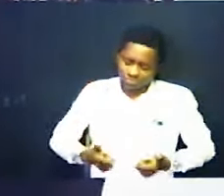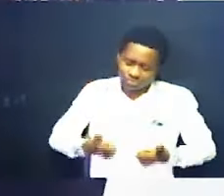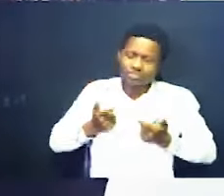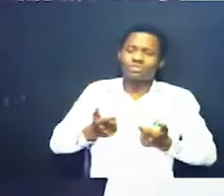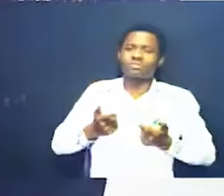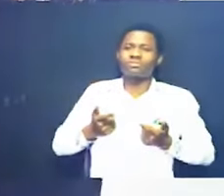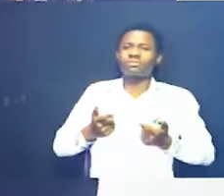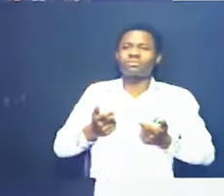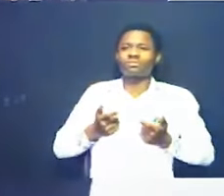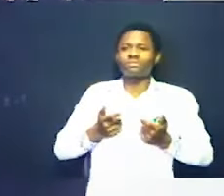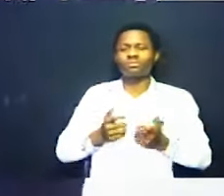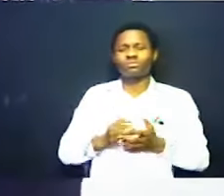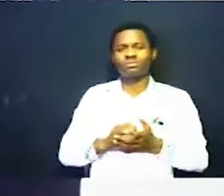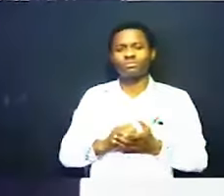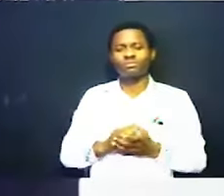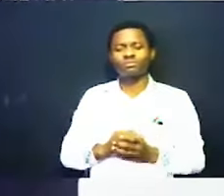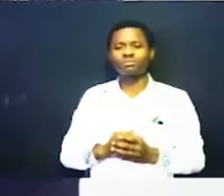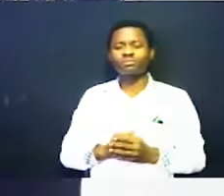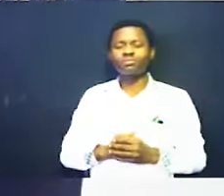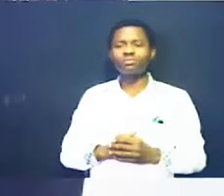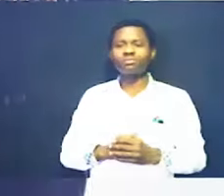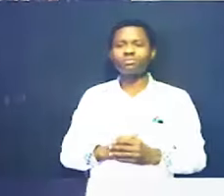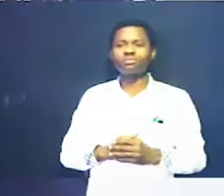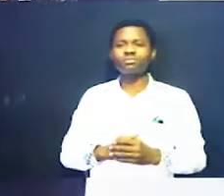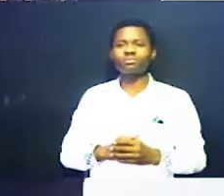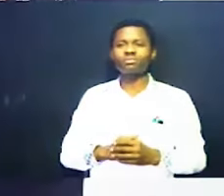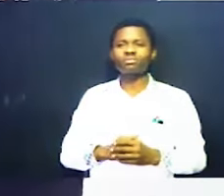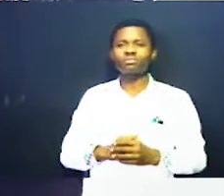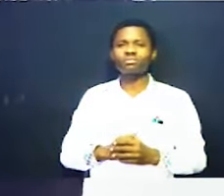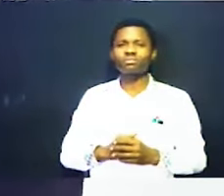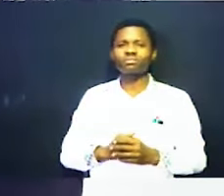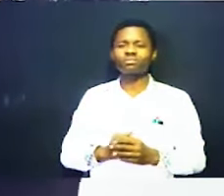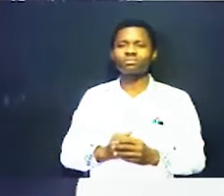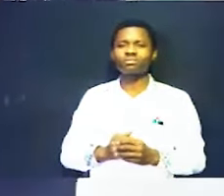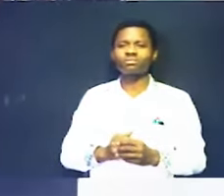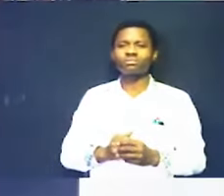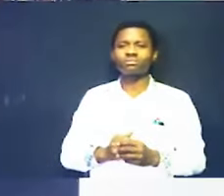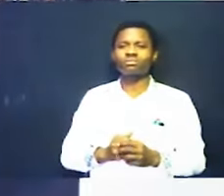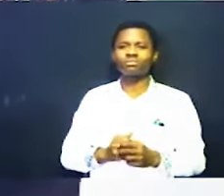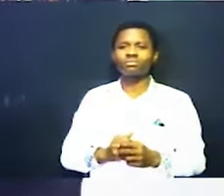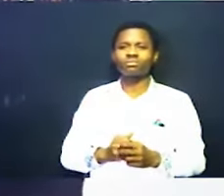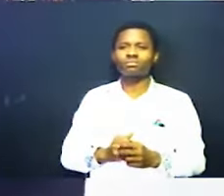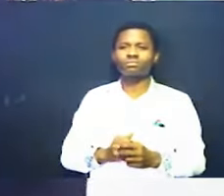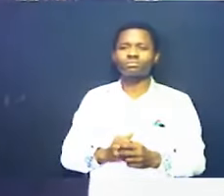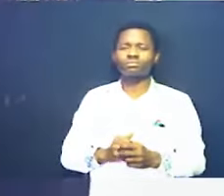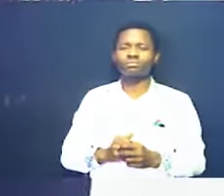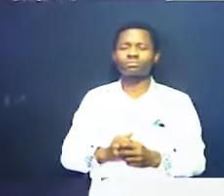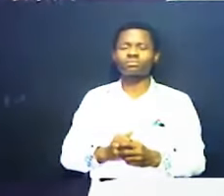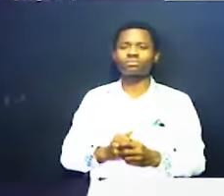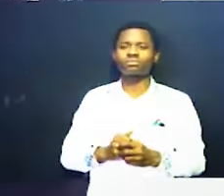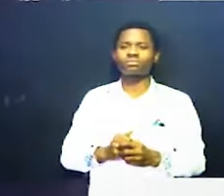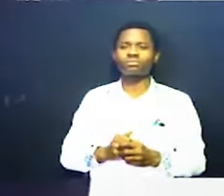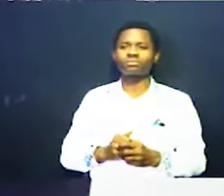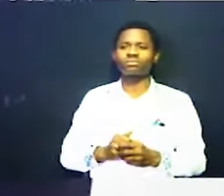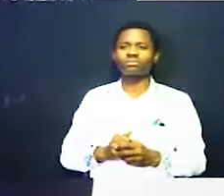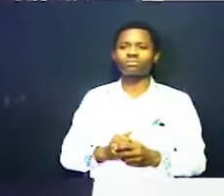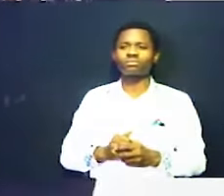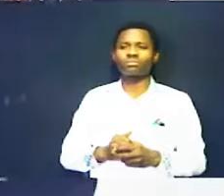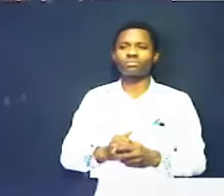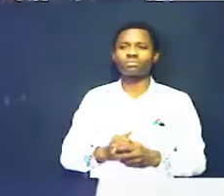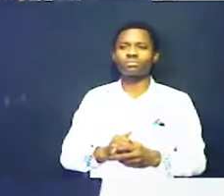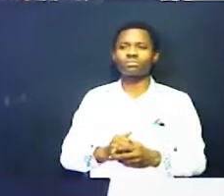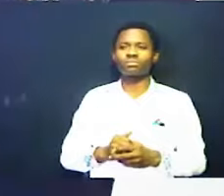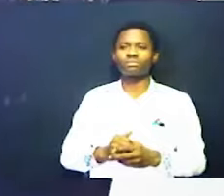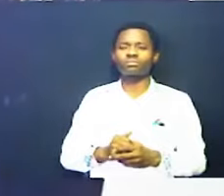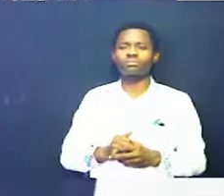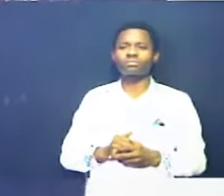won na ye mfa ye ho enhye honhum agyanom ase enche ne sa pimom na yatena